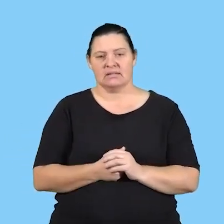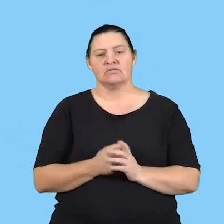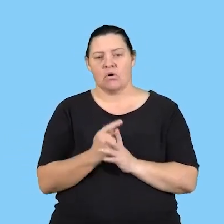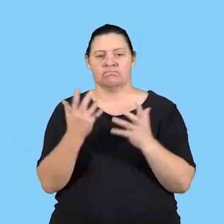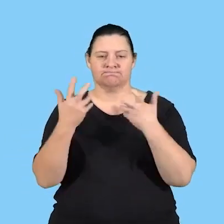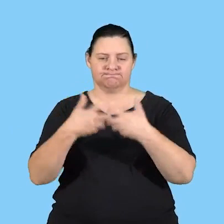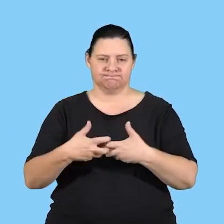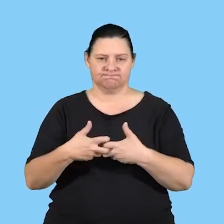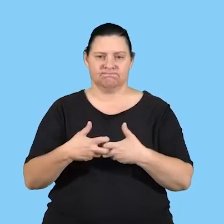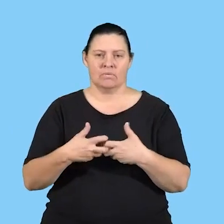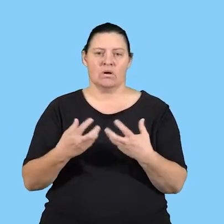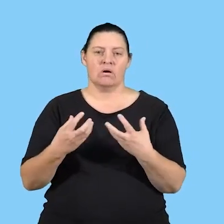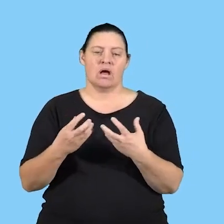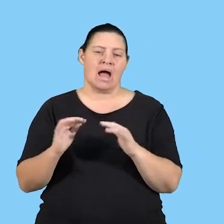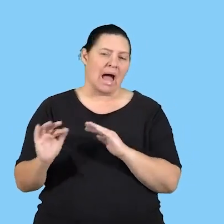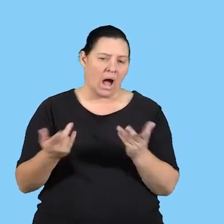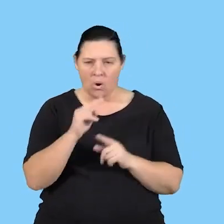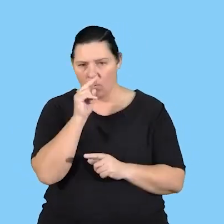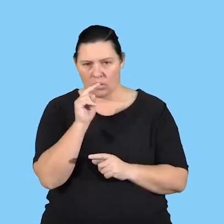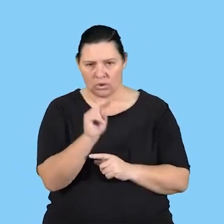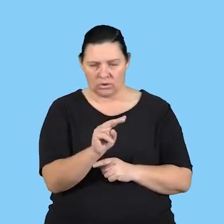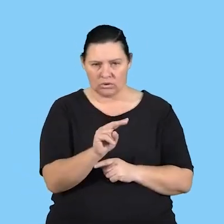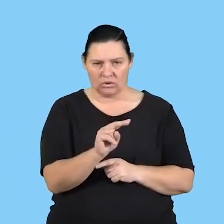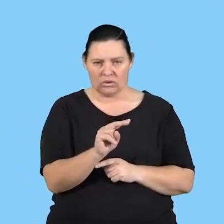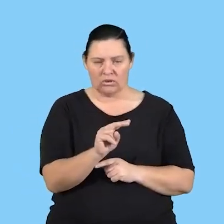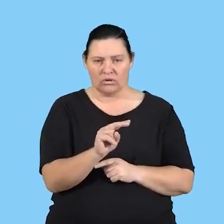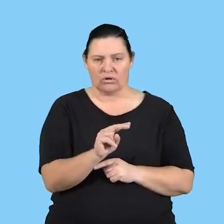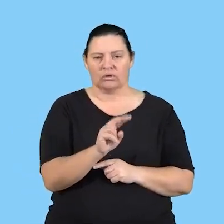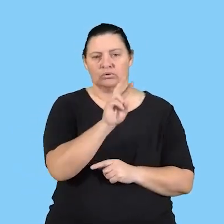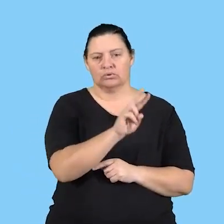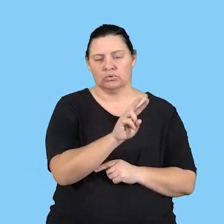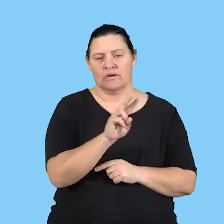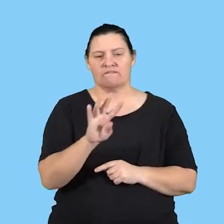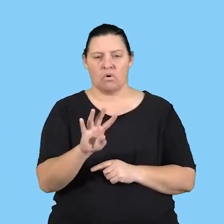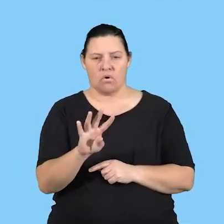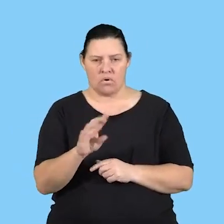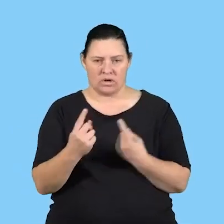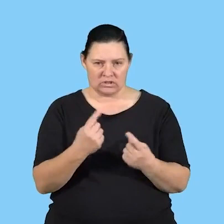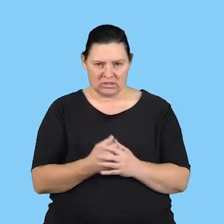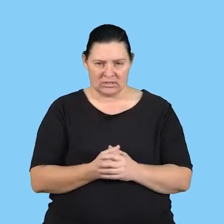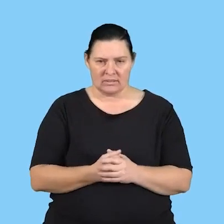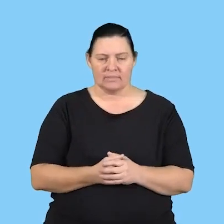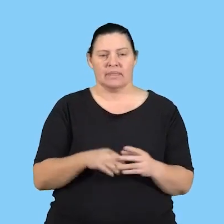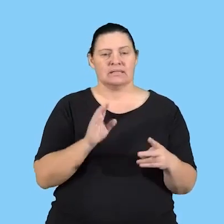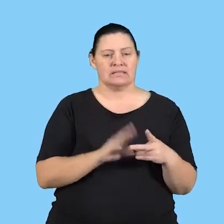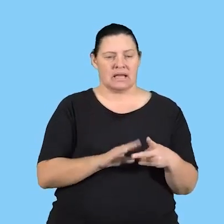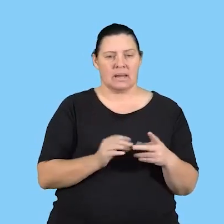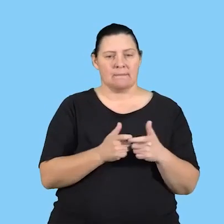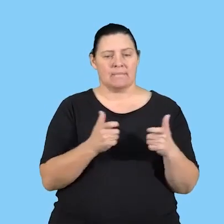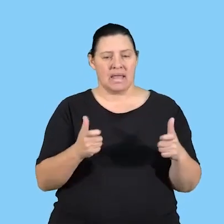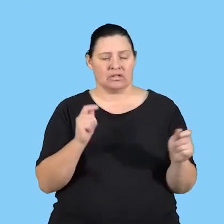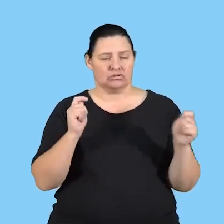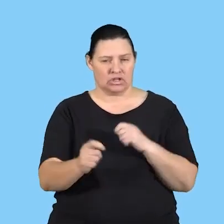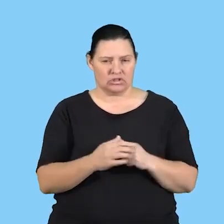to correspond with how it looks in terms 2 and 4 respectively. Secondly, the second